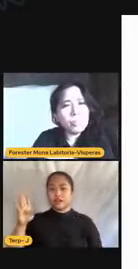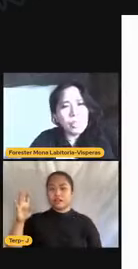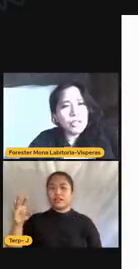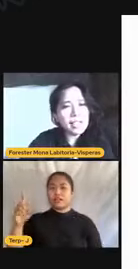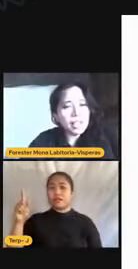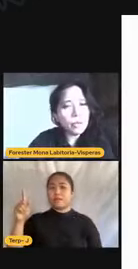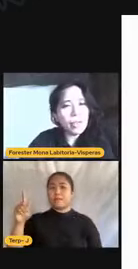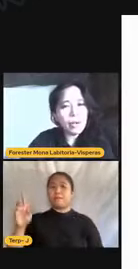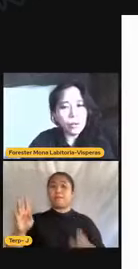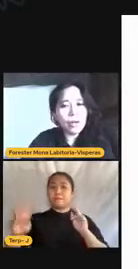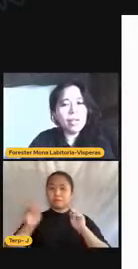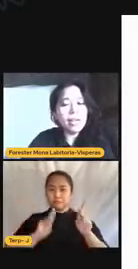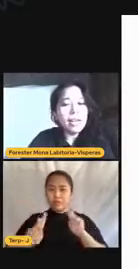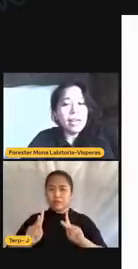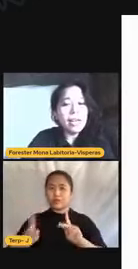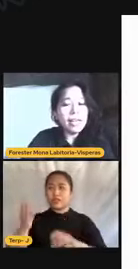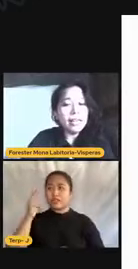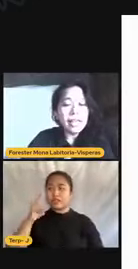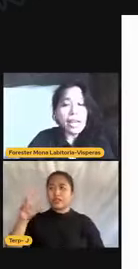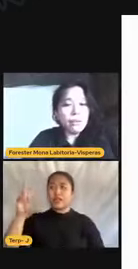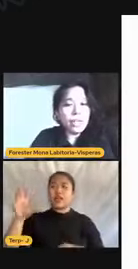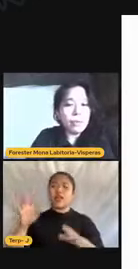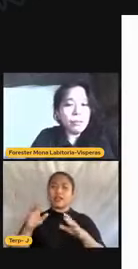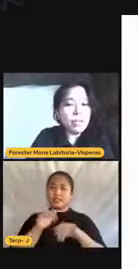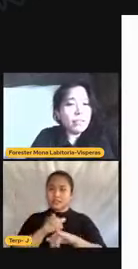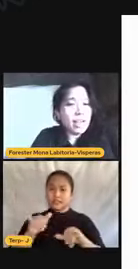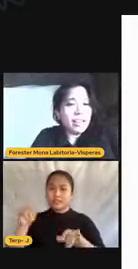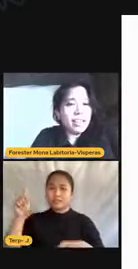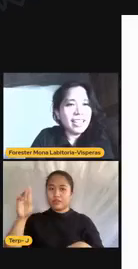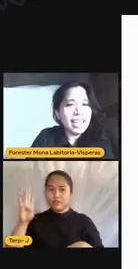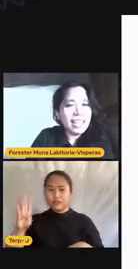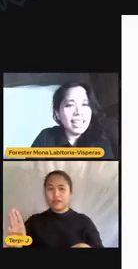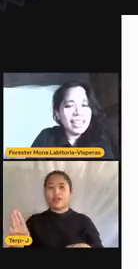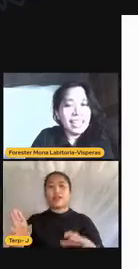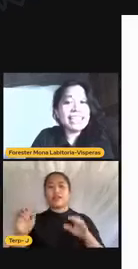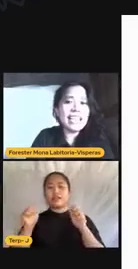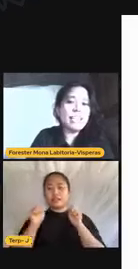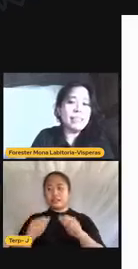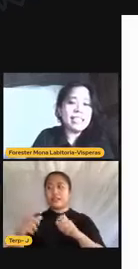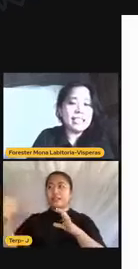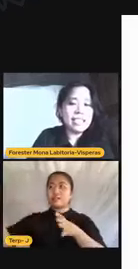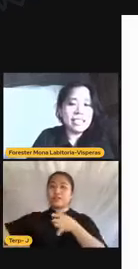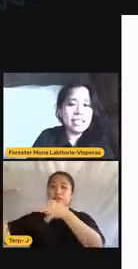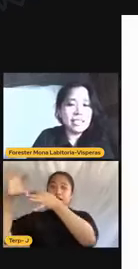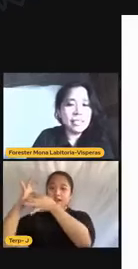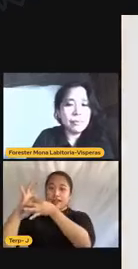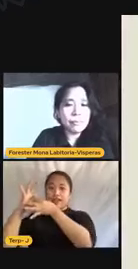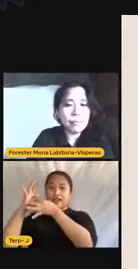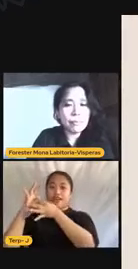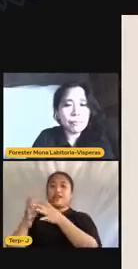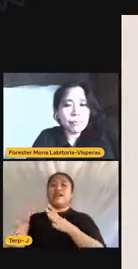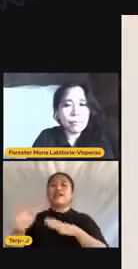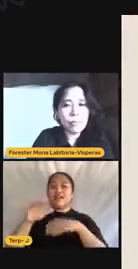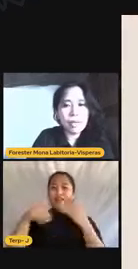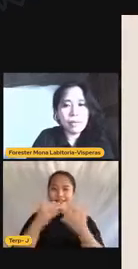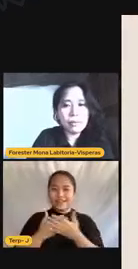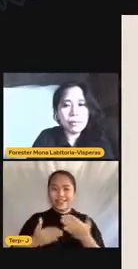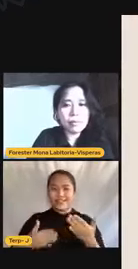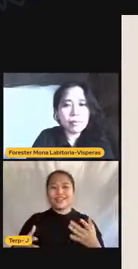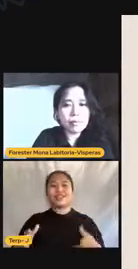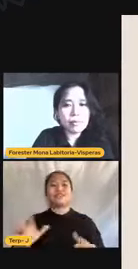that. Just be connected with the Lord and everything would be fine. Next slide, please.